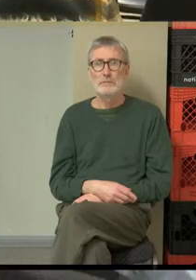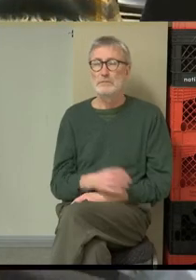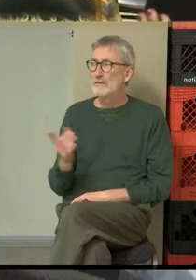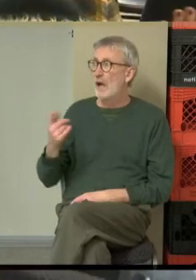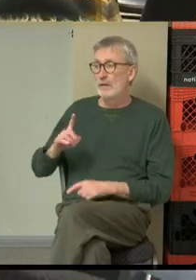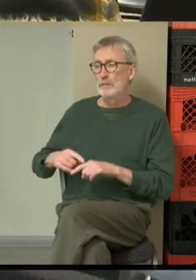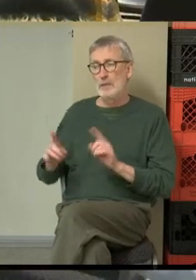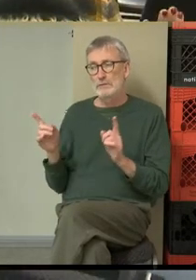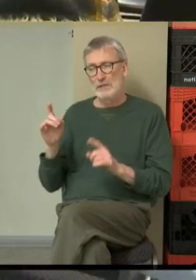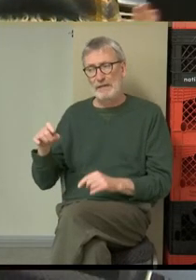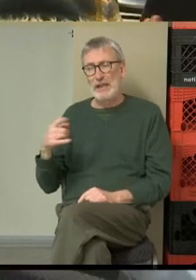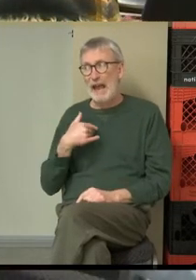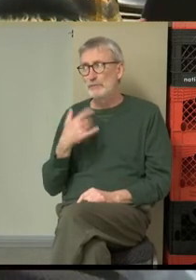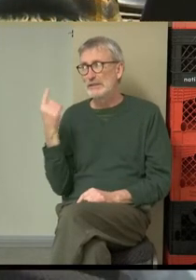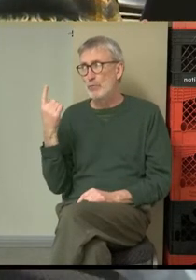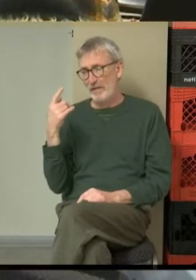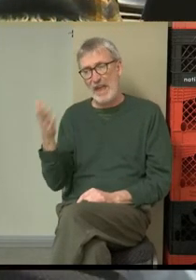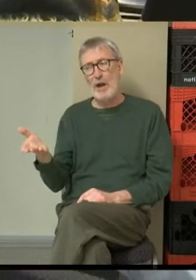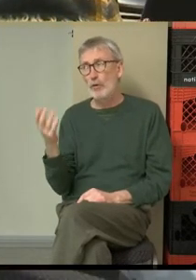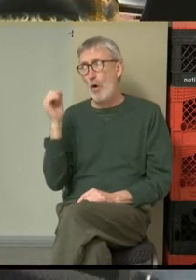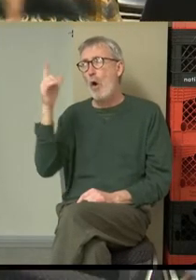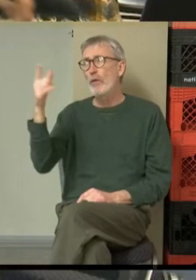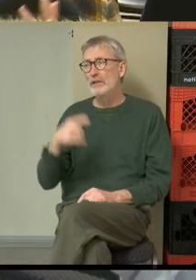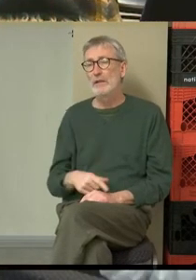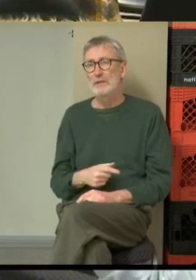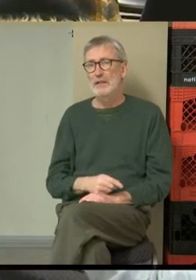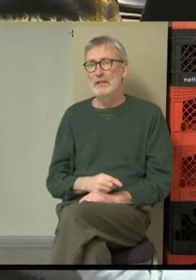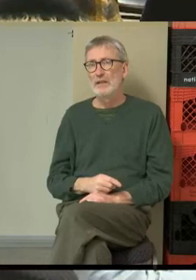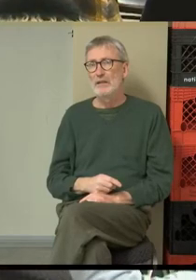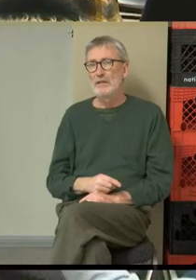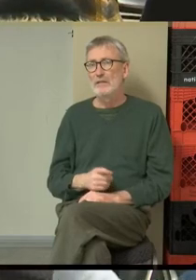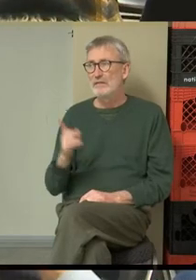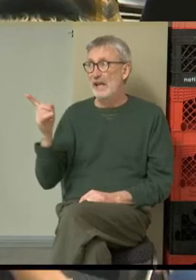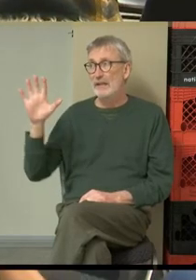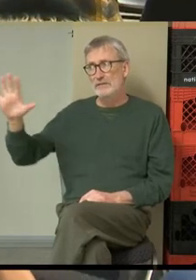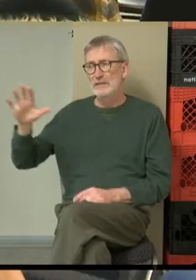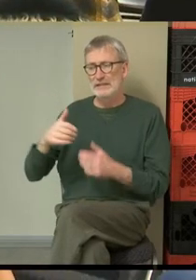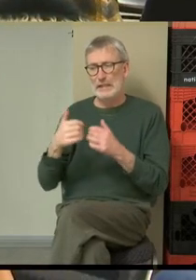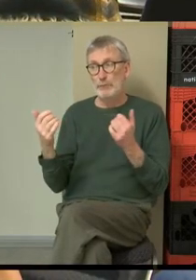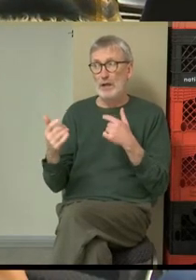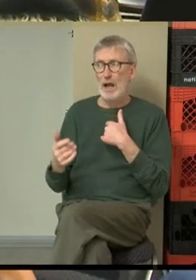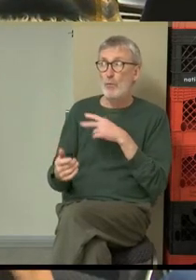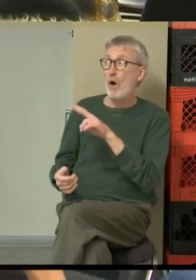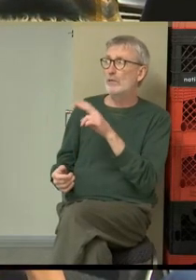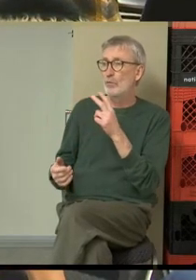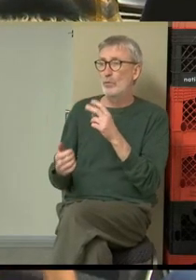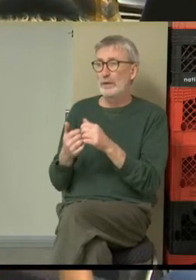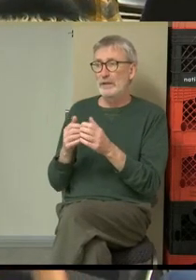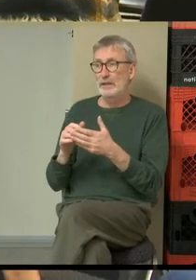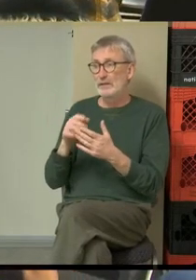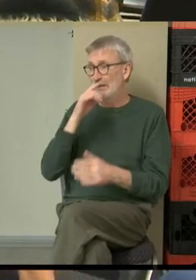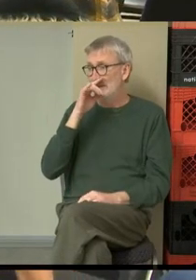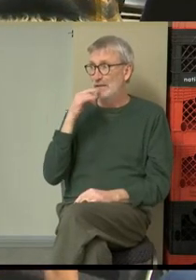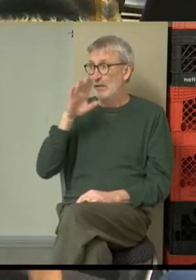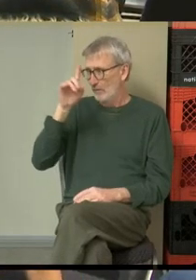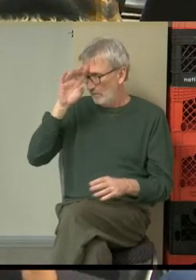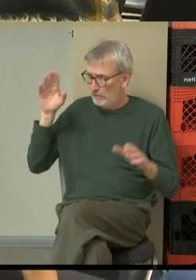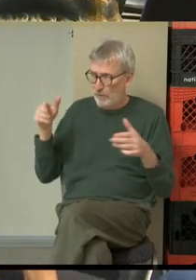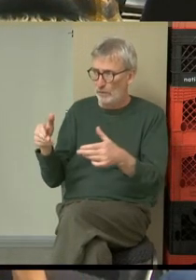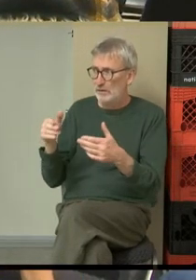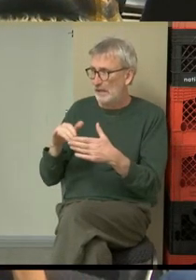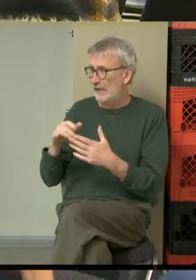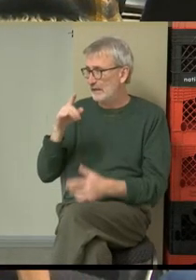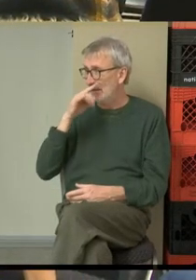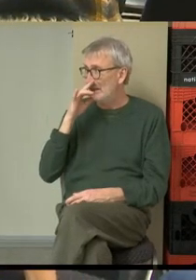that there has to be someone designated. Right. They have their own programs, and I watch them with those kids. They're focused on that kid